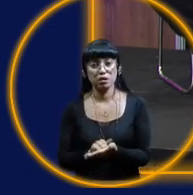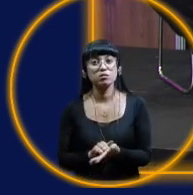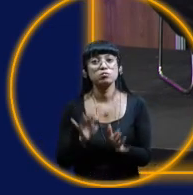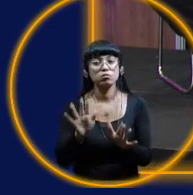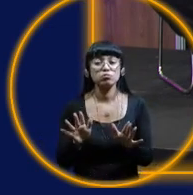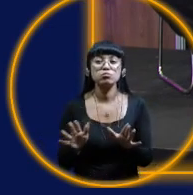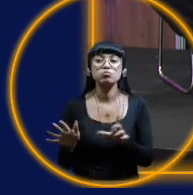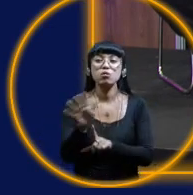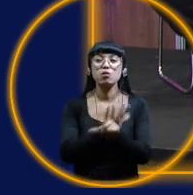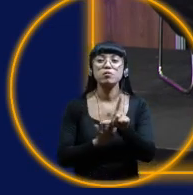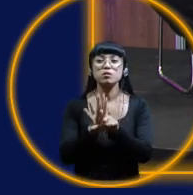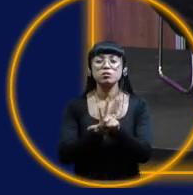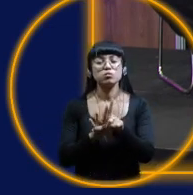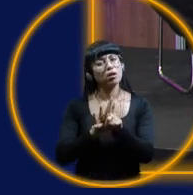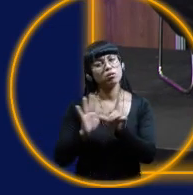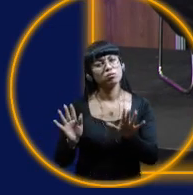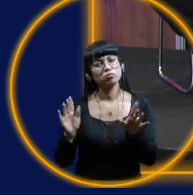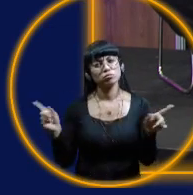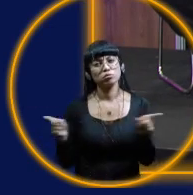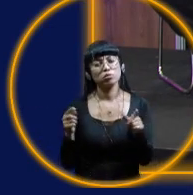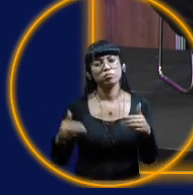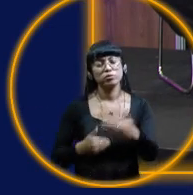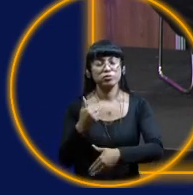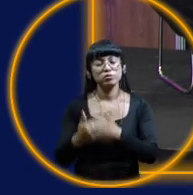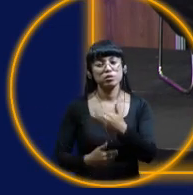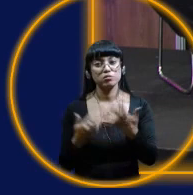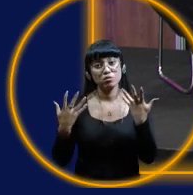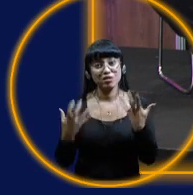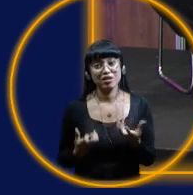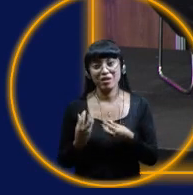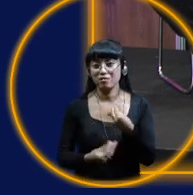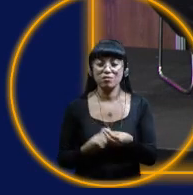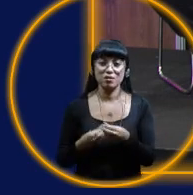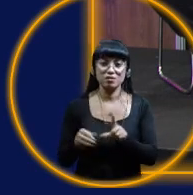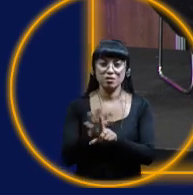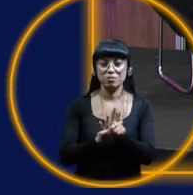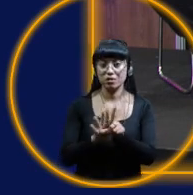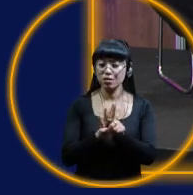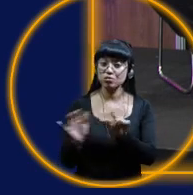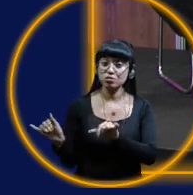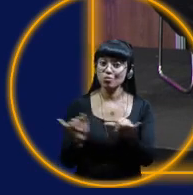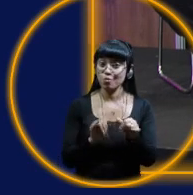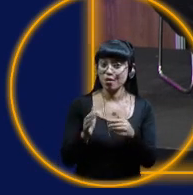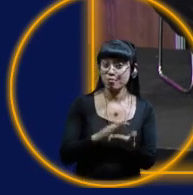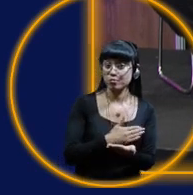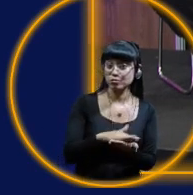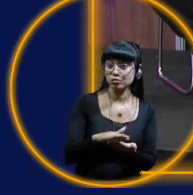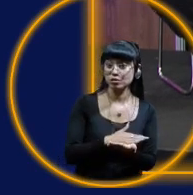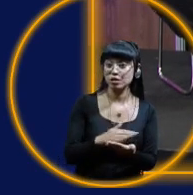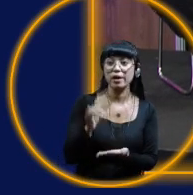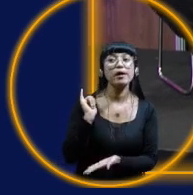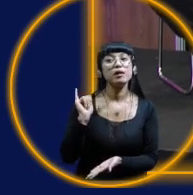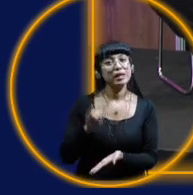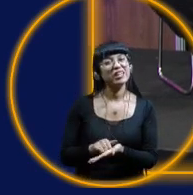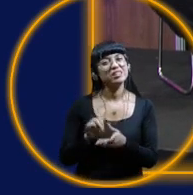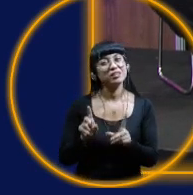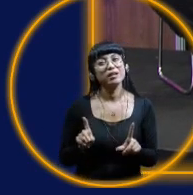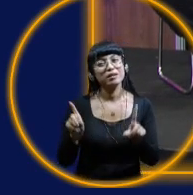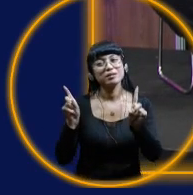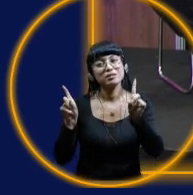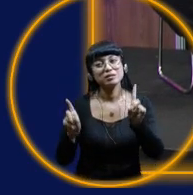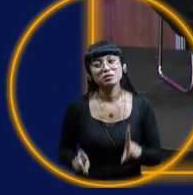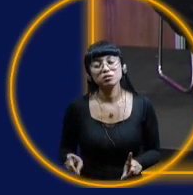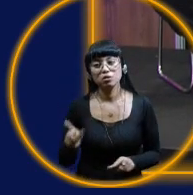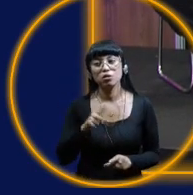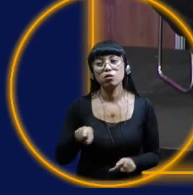process, you decide, I want to make videos as well as music. What led to that decision? And do you remember when you started